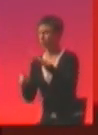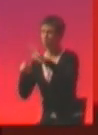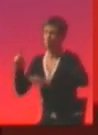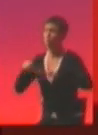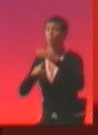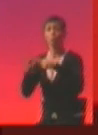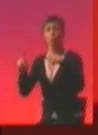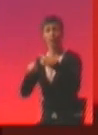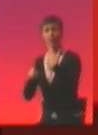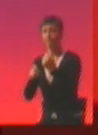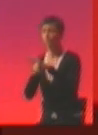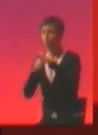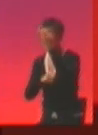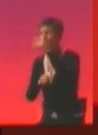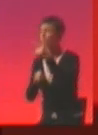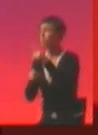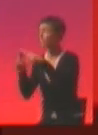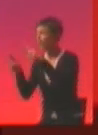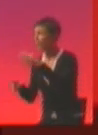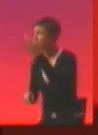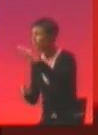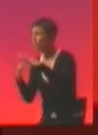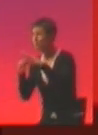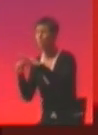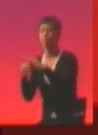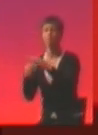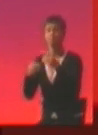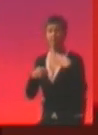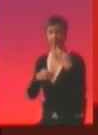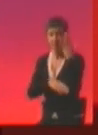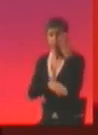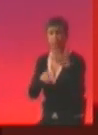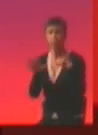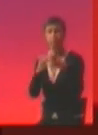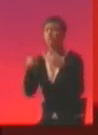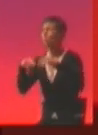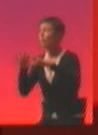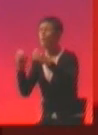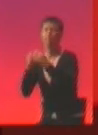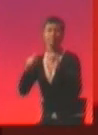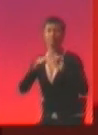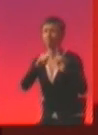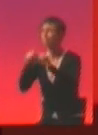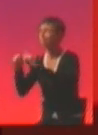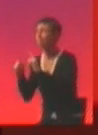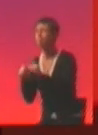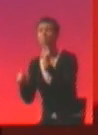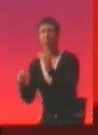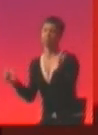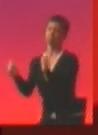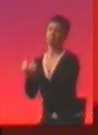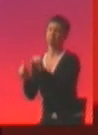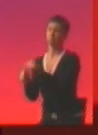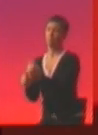we've got local councils, housing associations, voluntary groups, football clubs, many organisations signing up to the £1